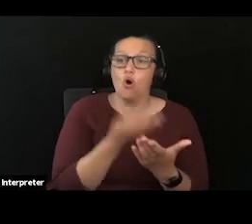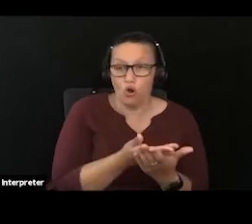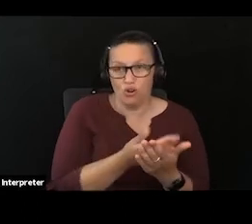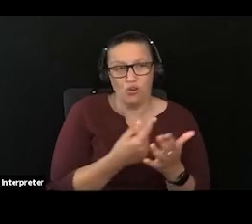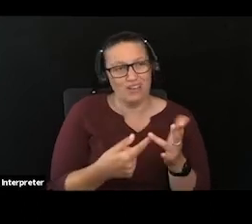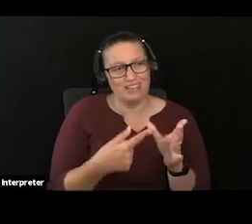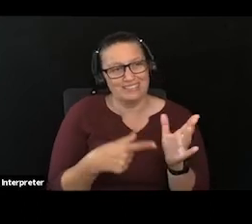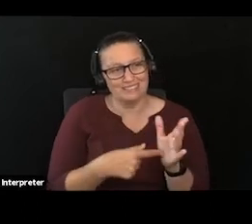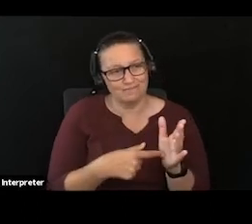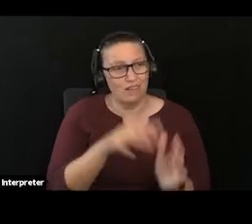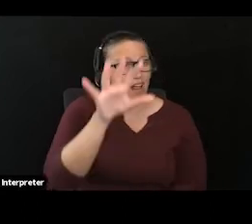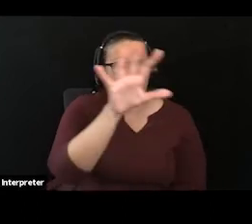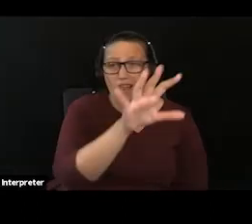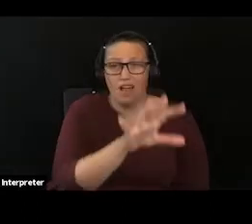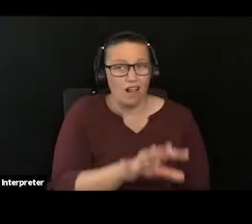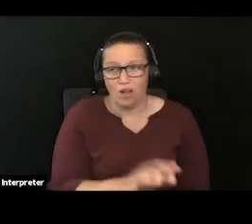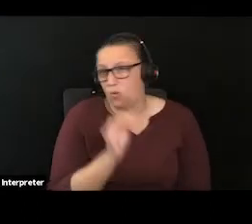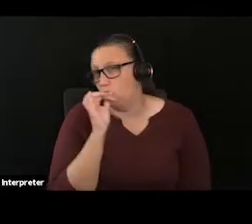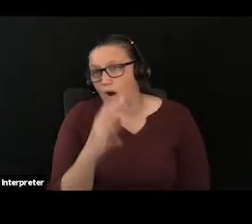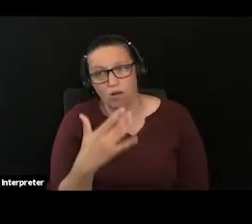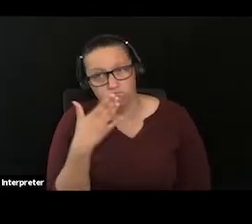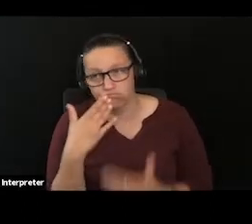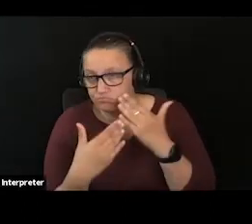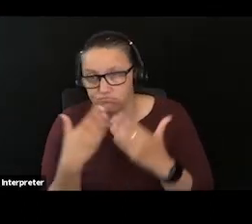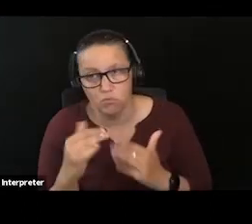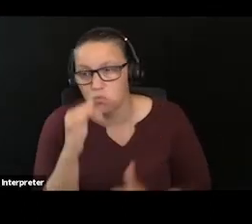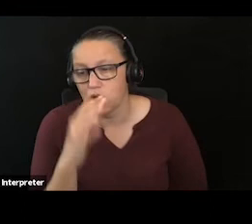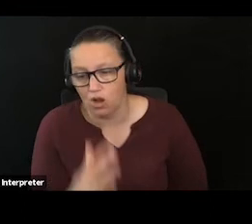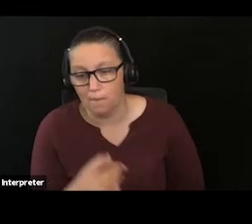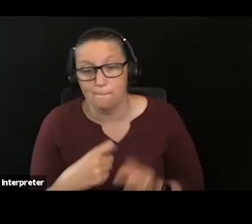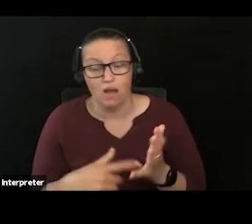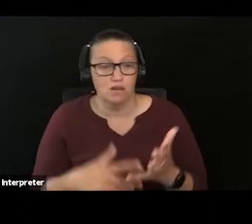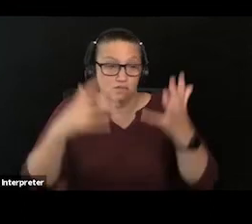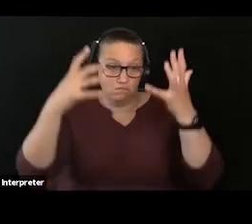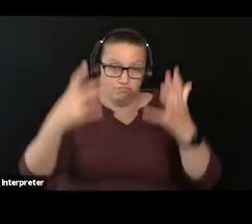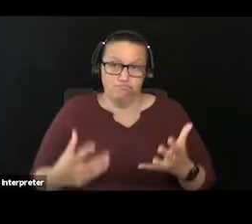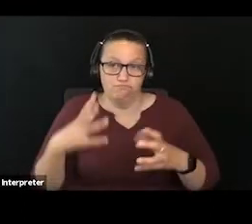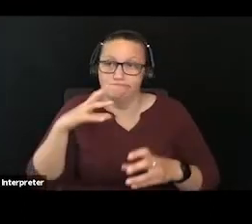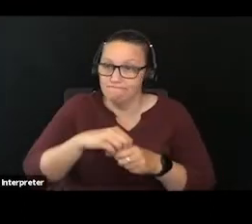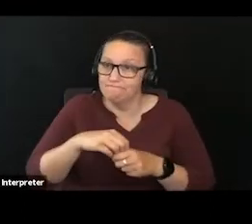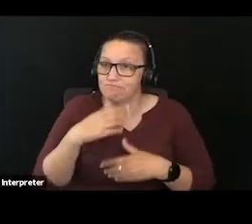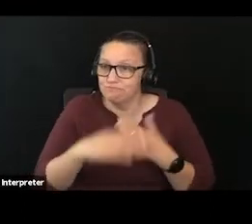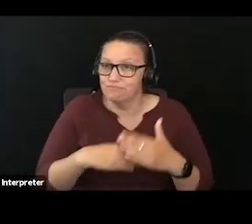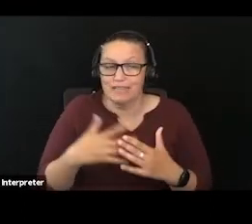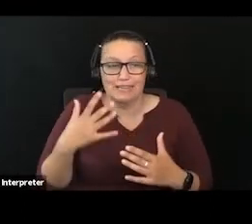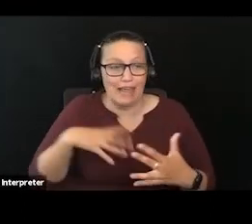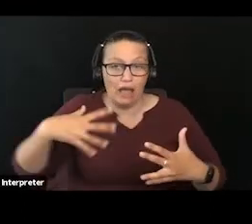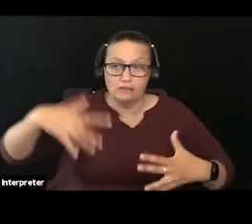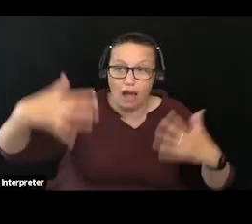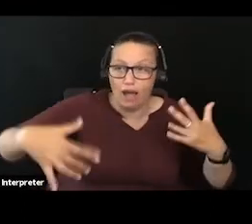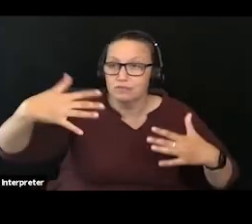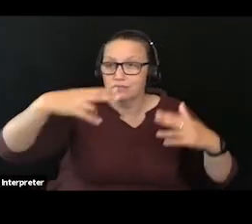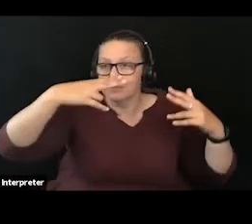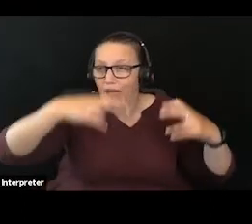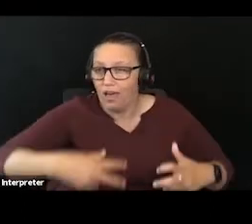I'm not going to go through all the parameters, but this was a very intensive process, and it required many statistical analyses that